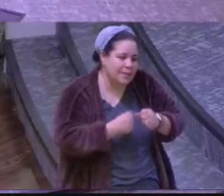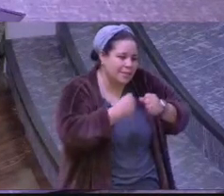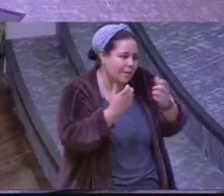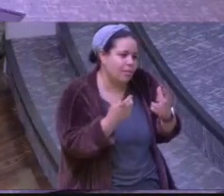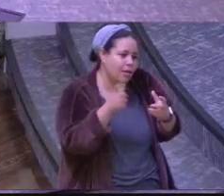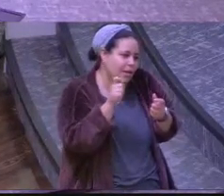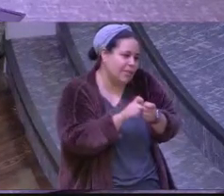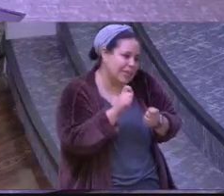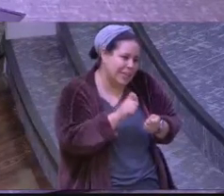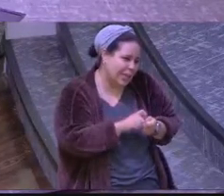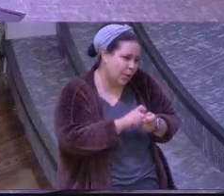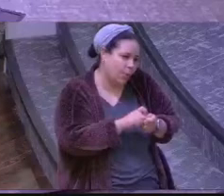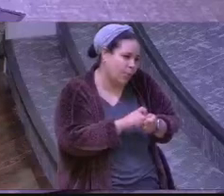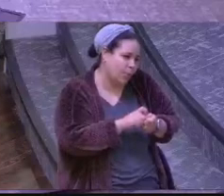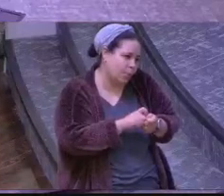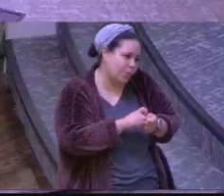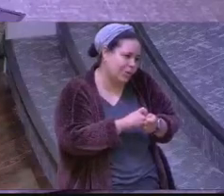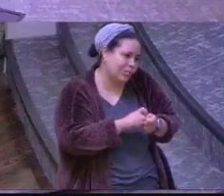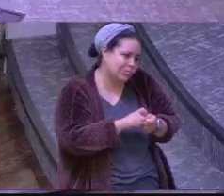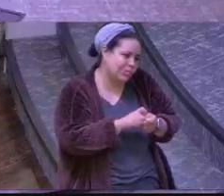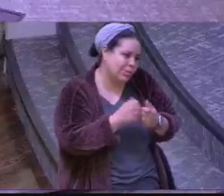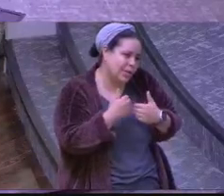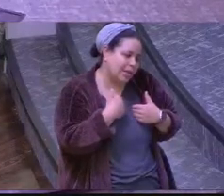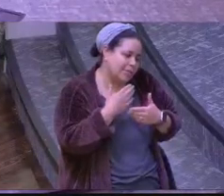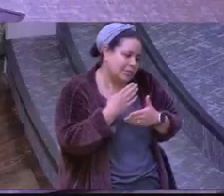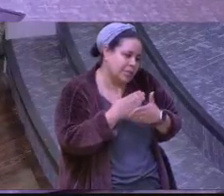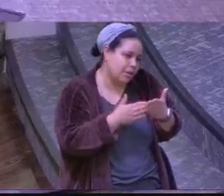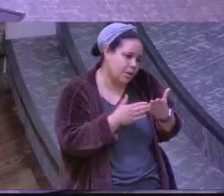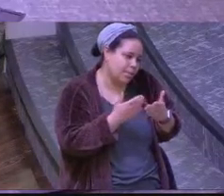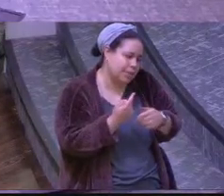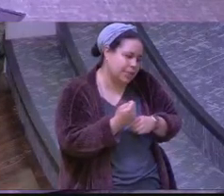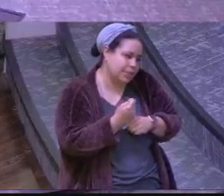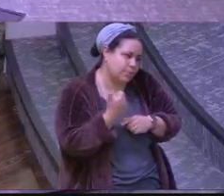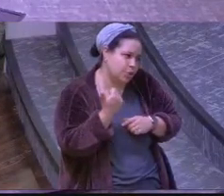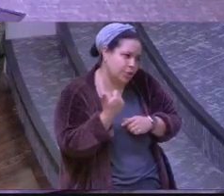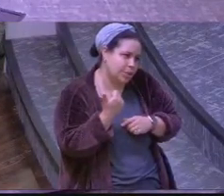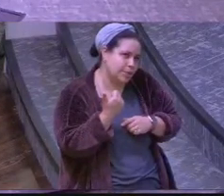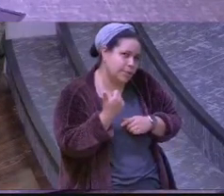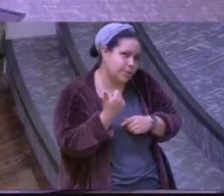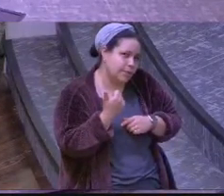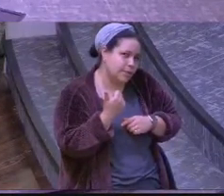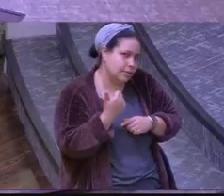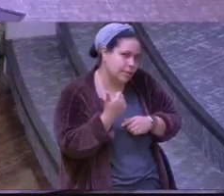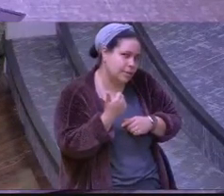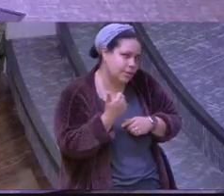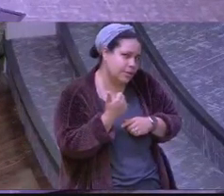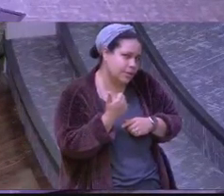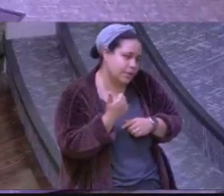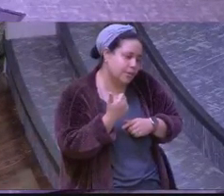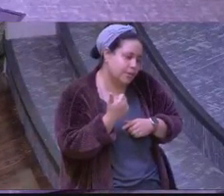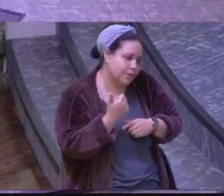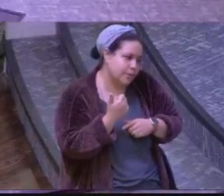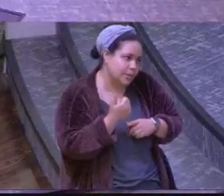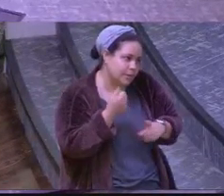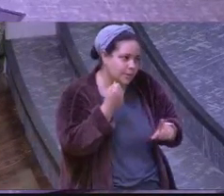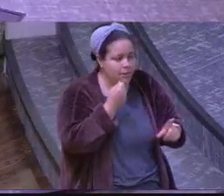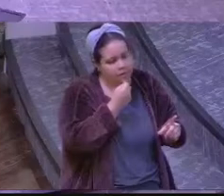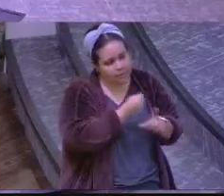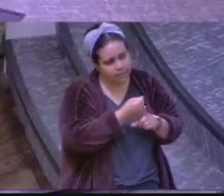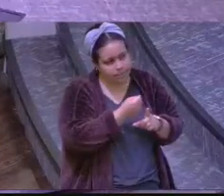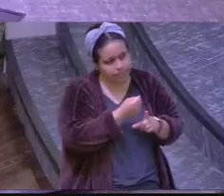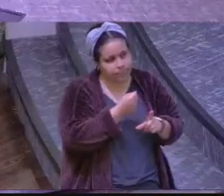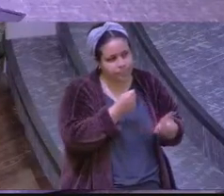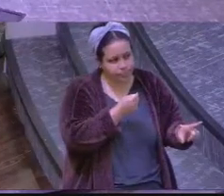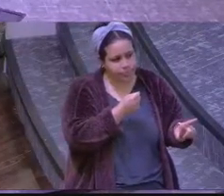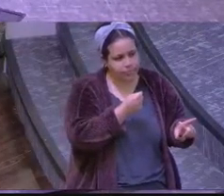have some floating exemptions that would kind of, I don't think it would have as big an impact on us as, I know bigger, Henry Walton, they